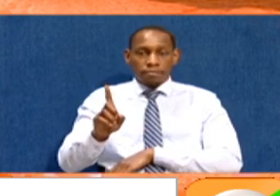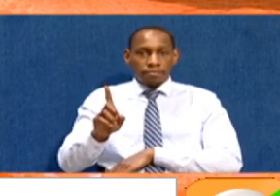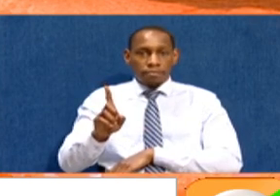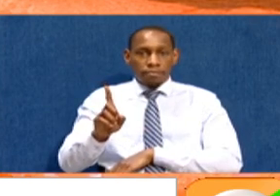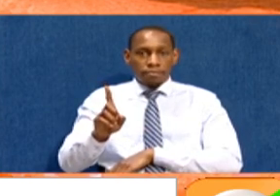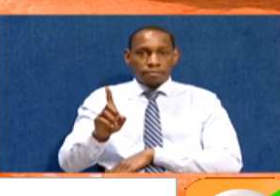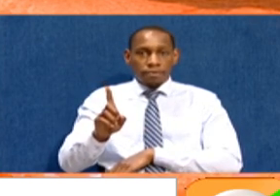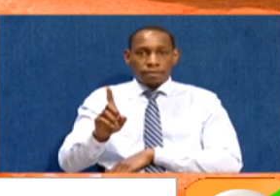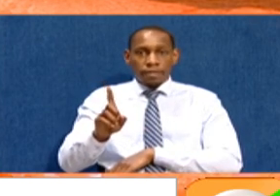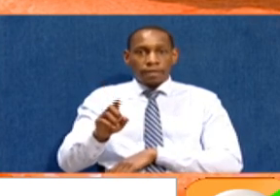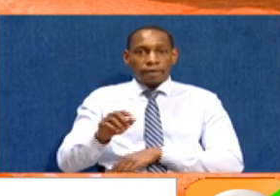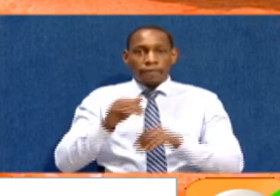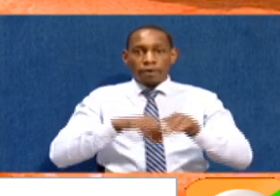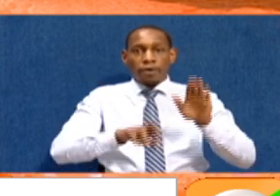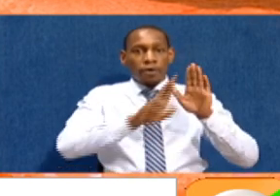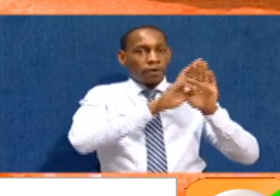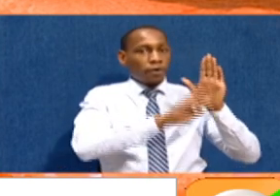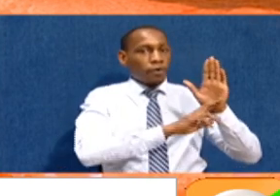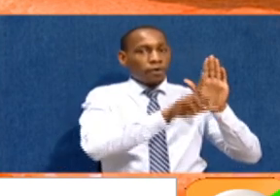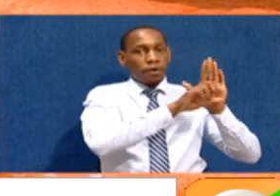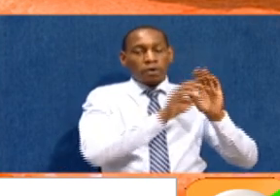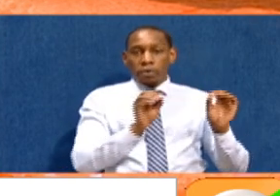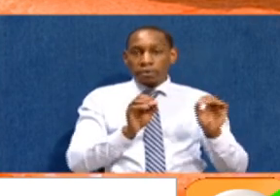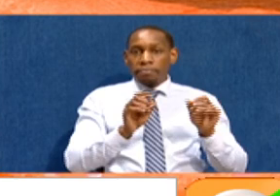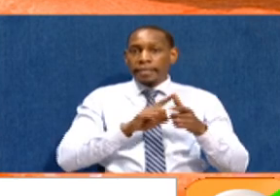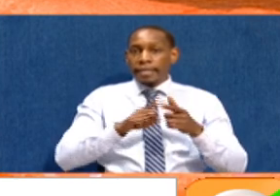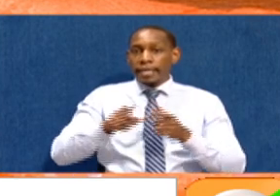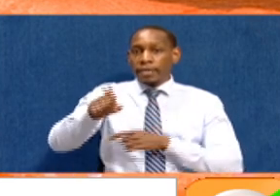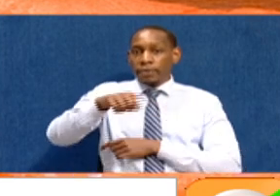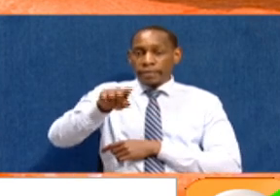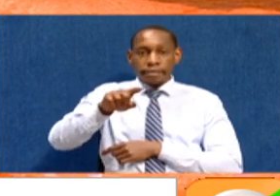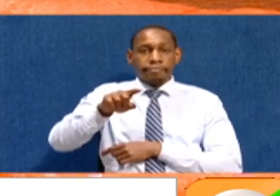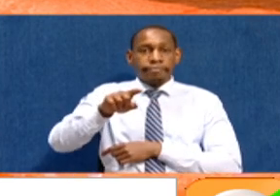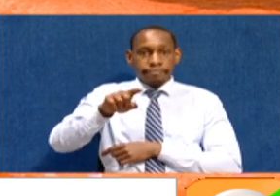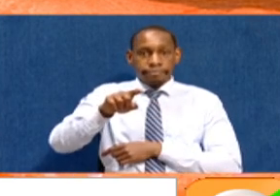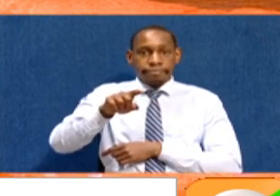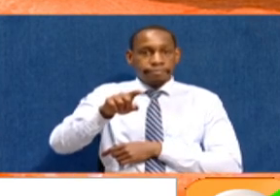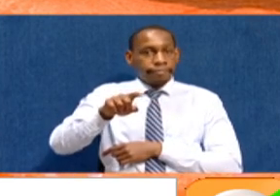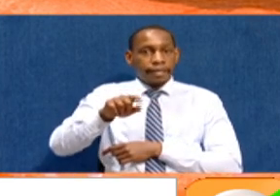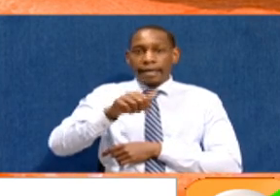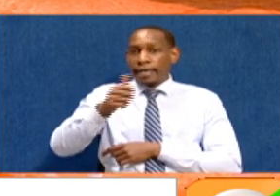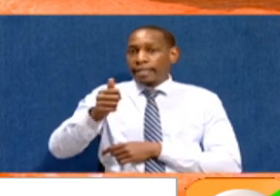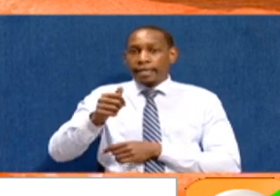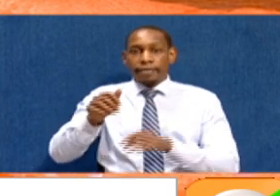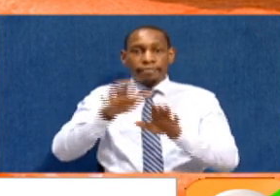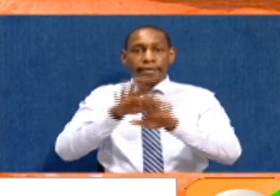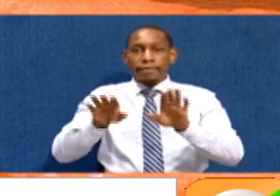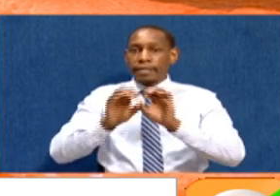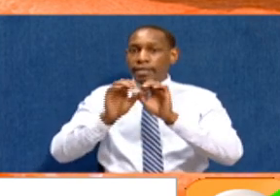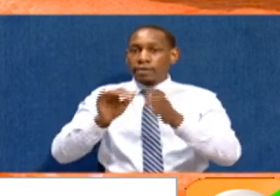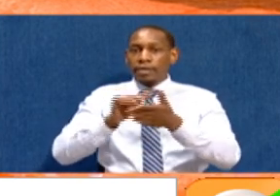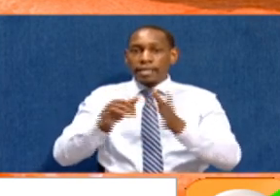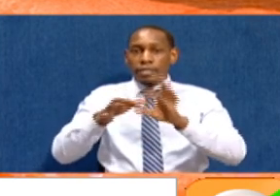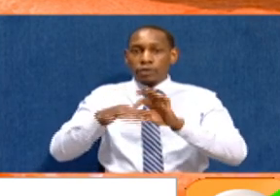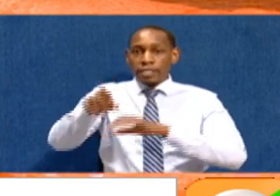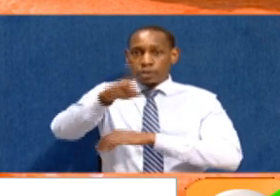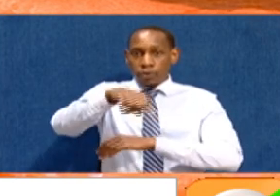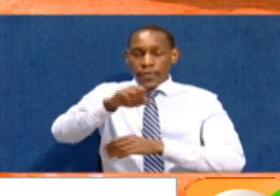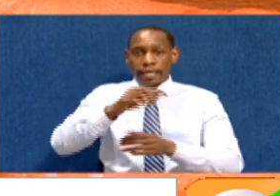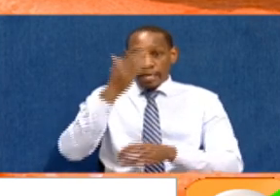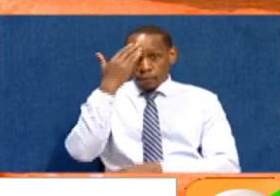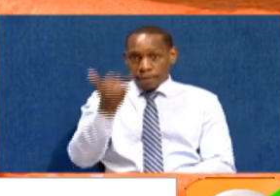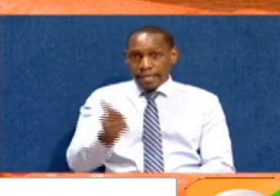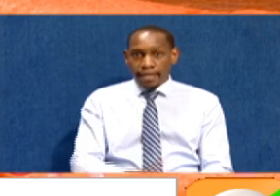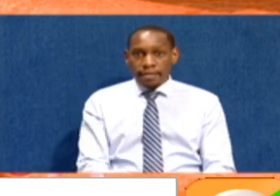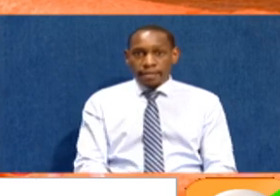the rule of law, then we are about to gravitate away from everything that holds us together.